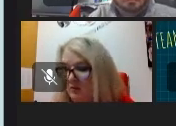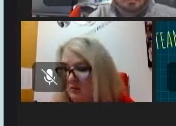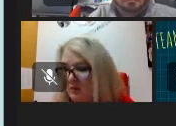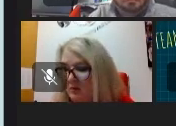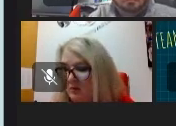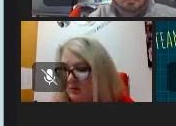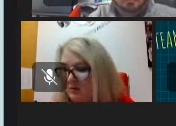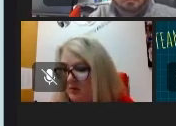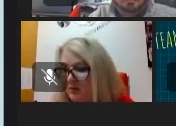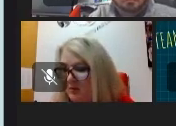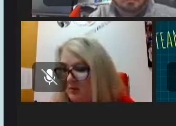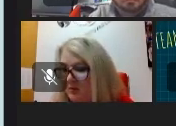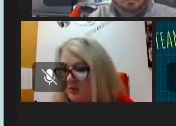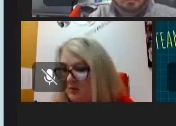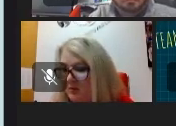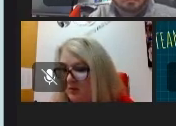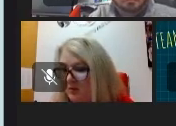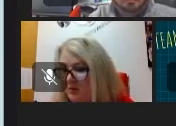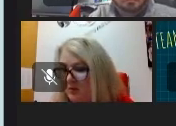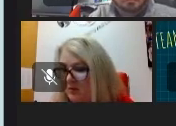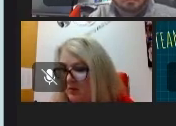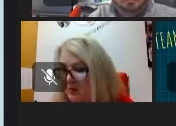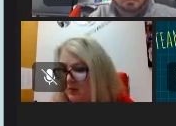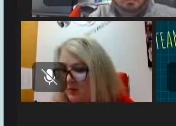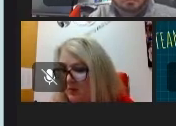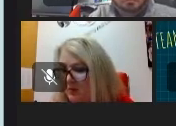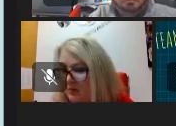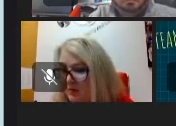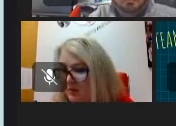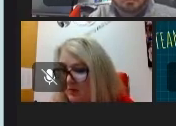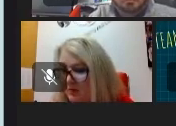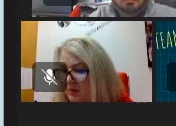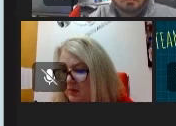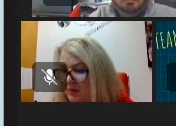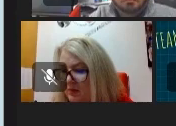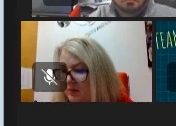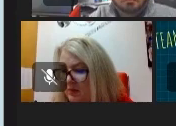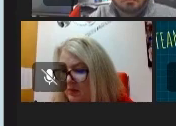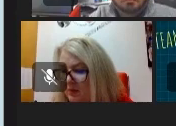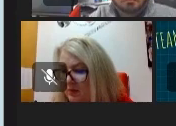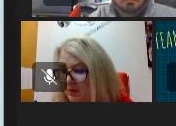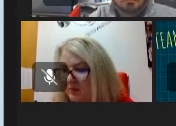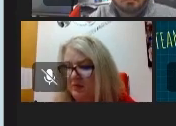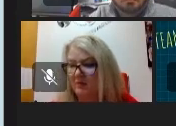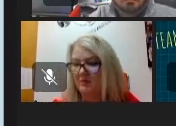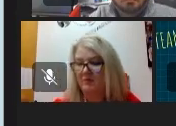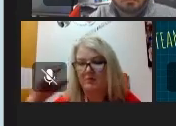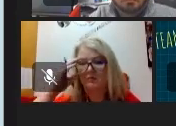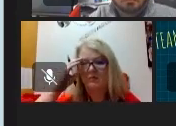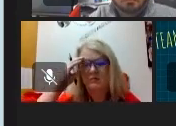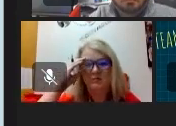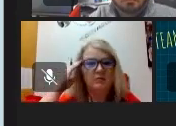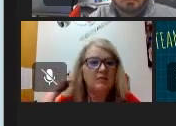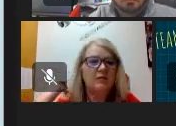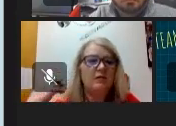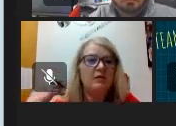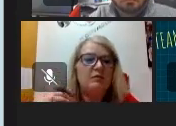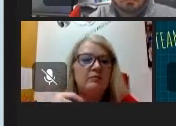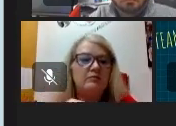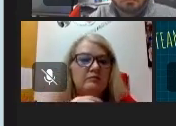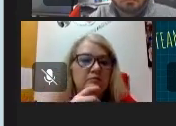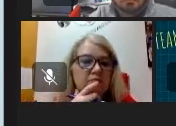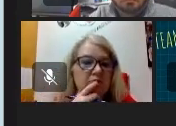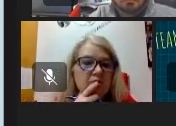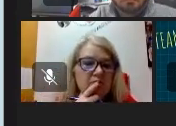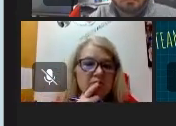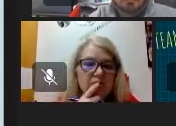little bit about the district overall and some of their priorities, things like that. There's a place for that. And they do enter that information in